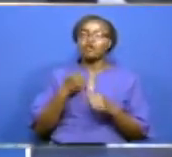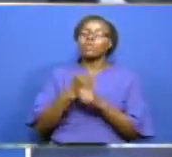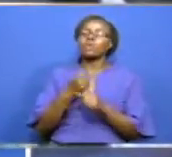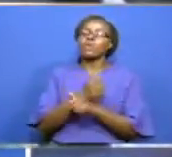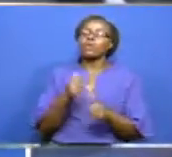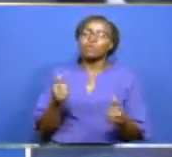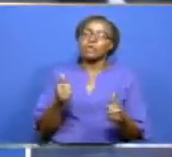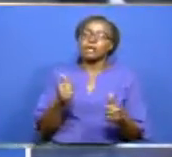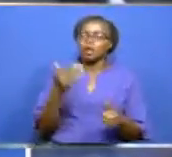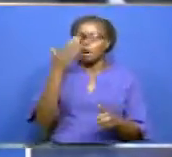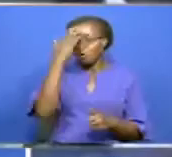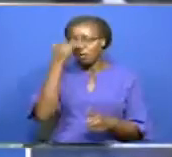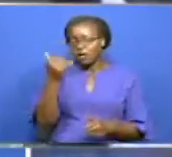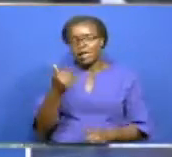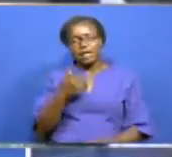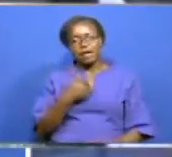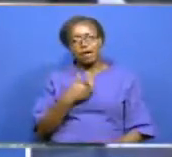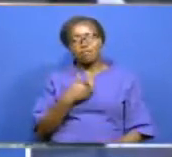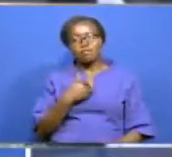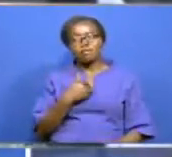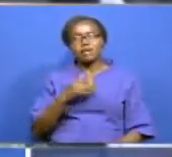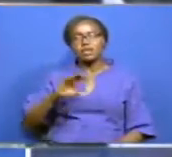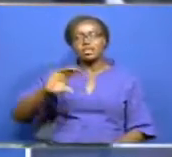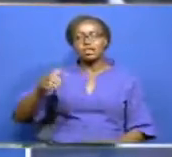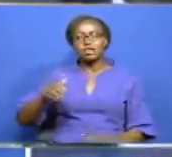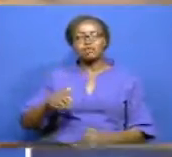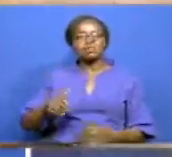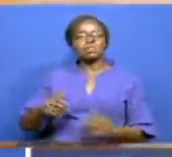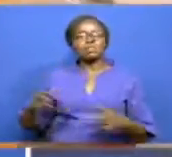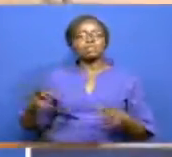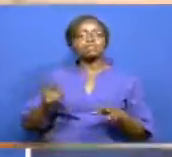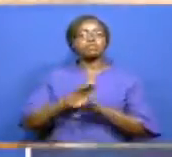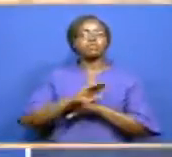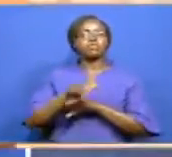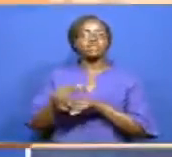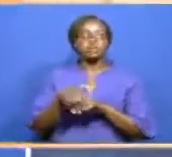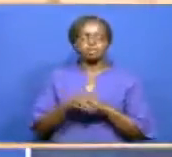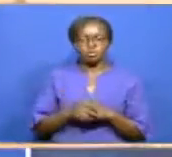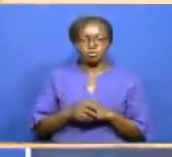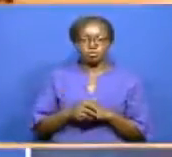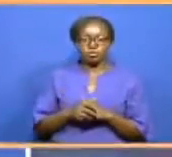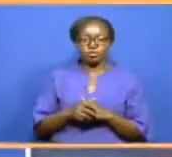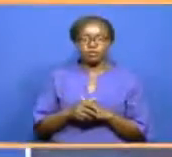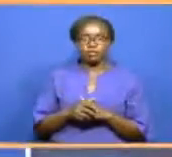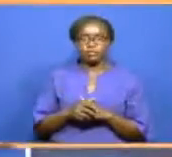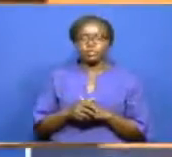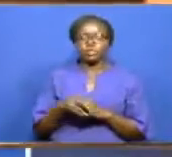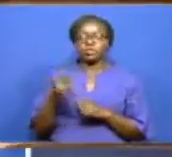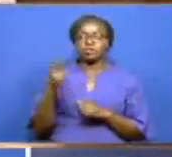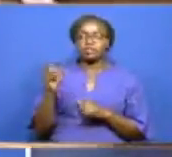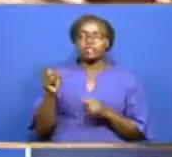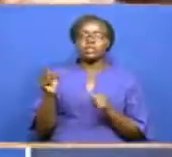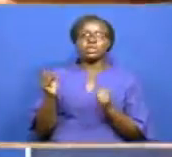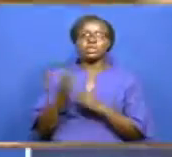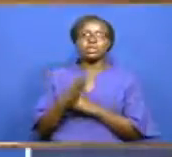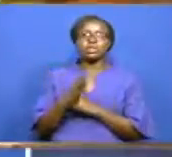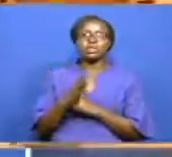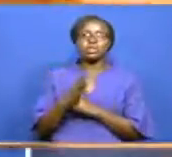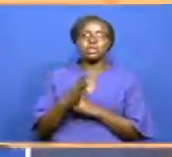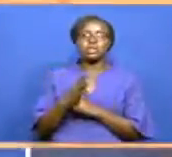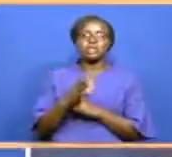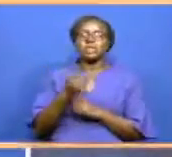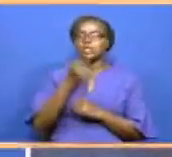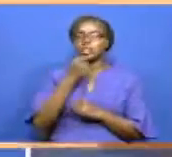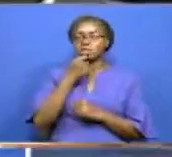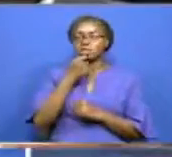duties. Why hold the county at ransom? In 2013, Obado weathered the ODM storm in Nyanza to